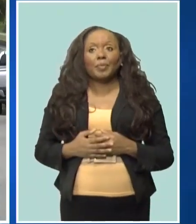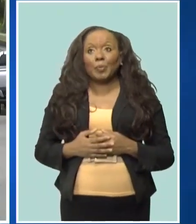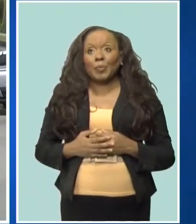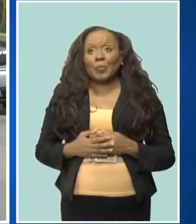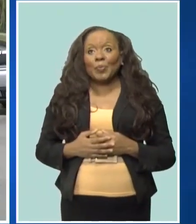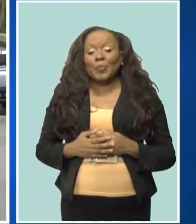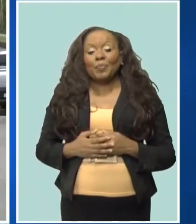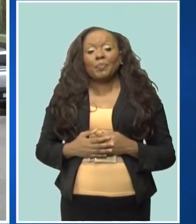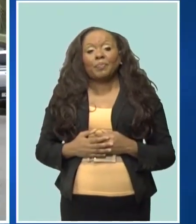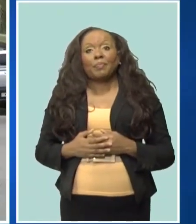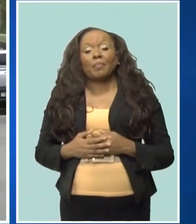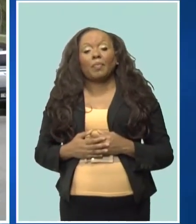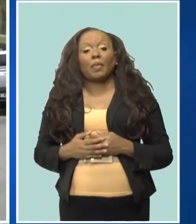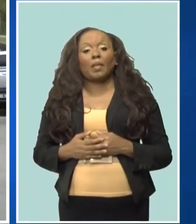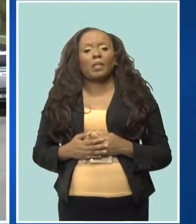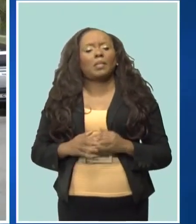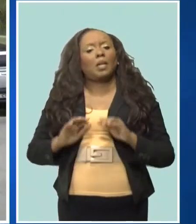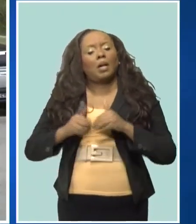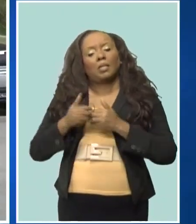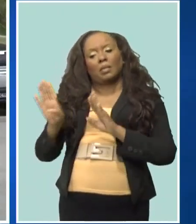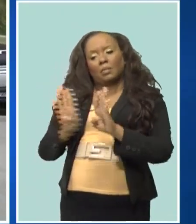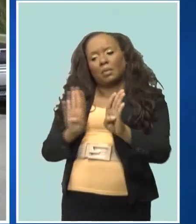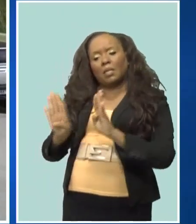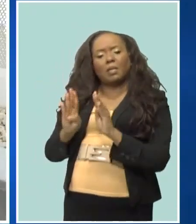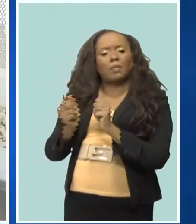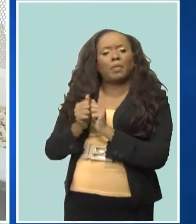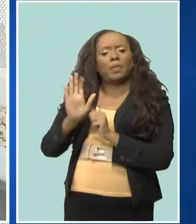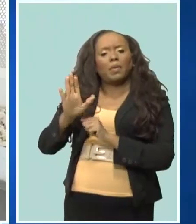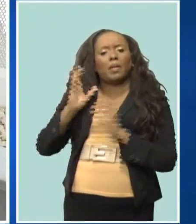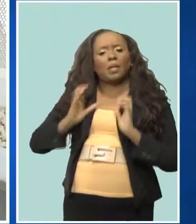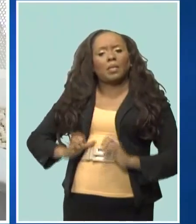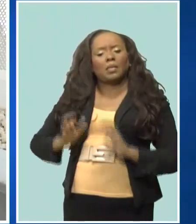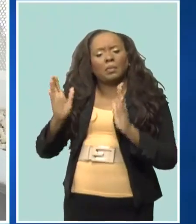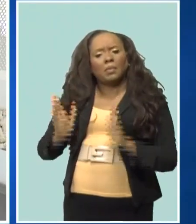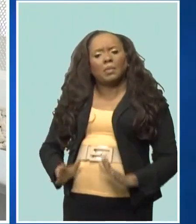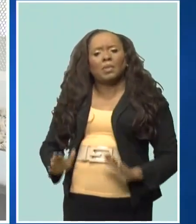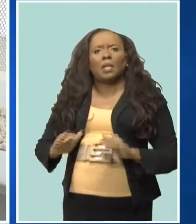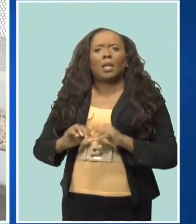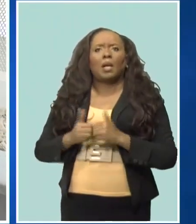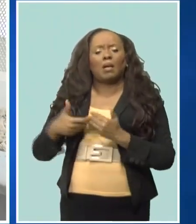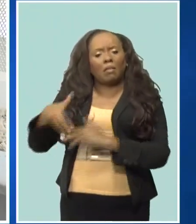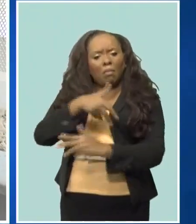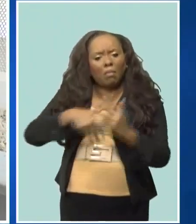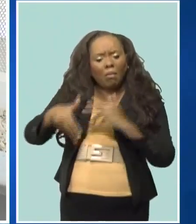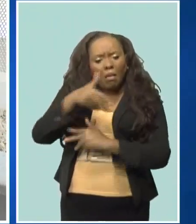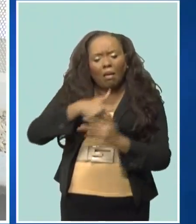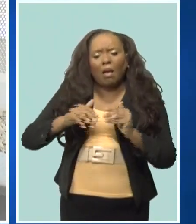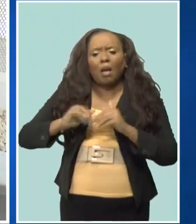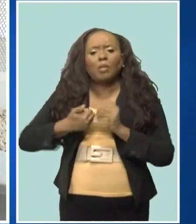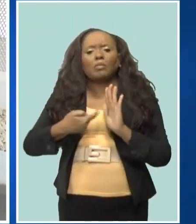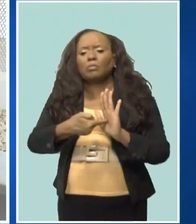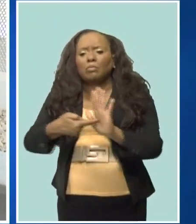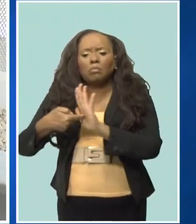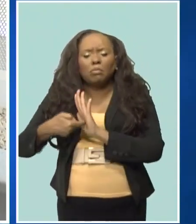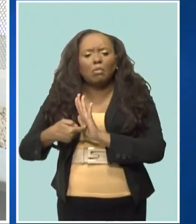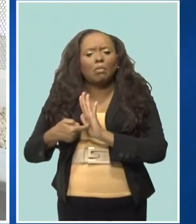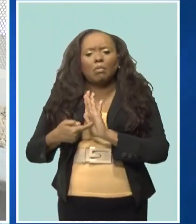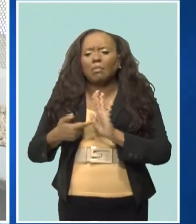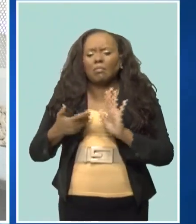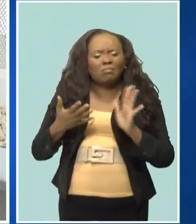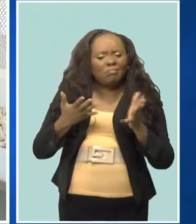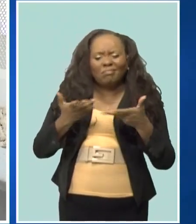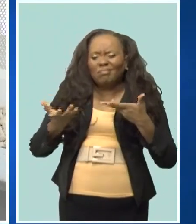to interact with people, you know what I mean, and how to show them around and get them to understand what